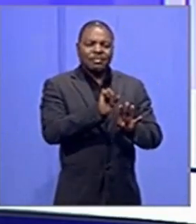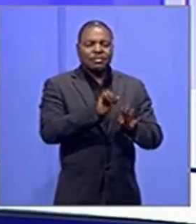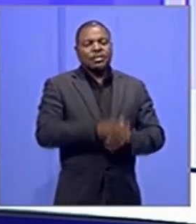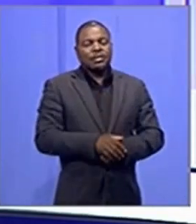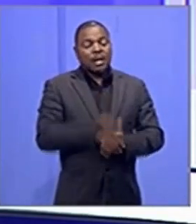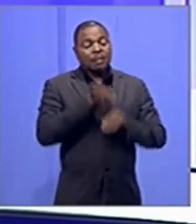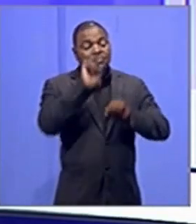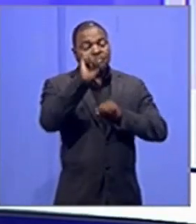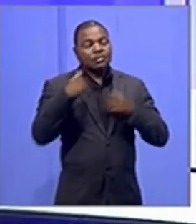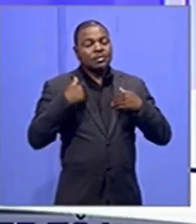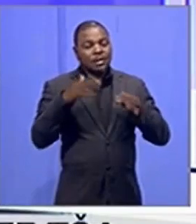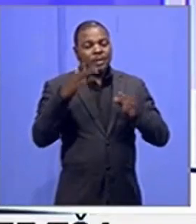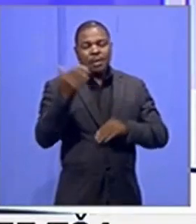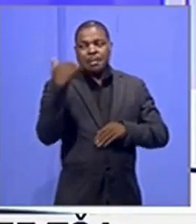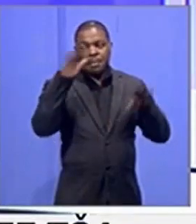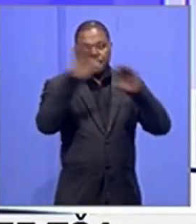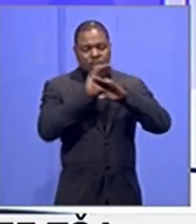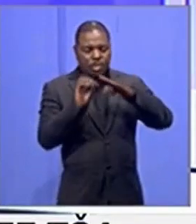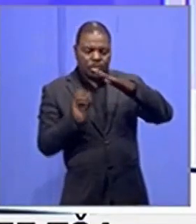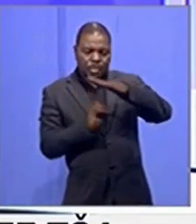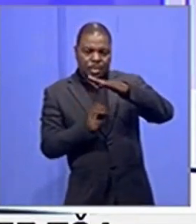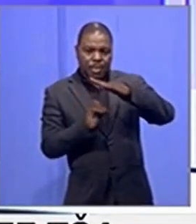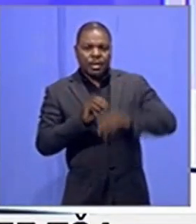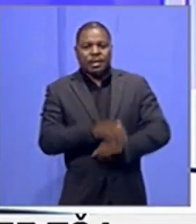thomile go bošegogare jo bo fetilego.